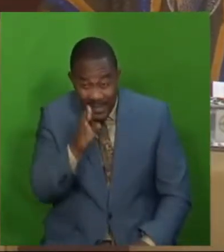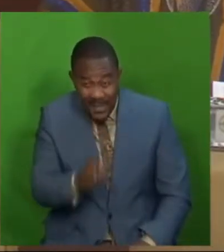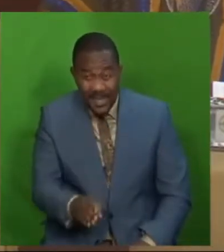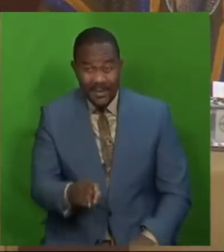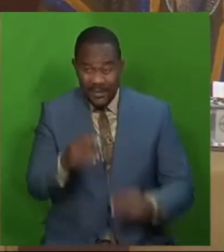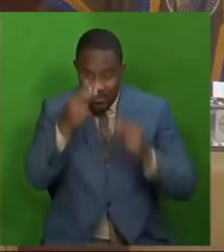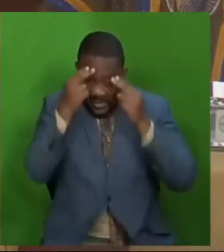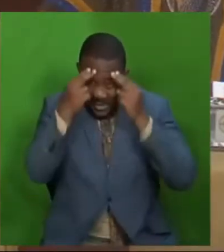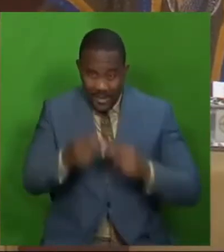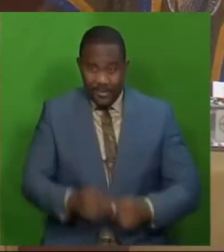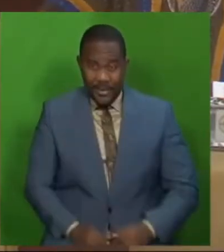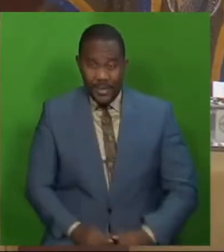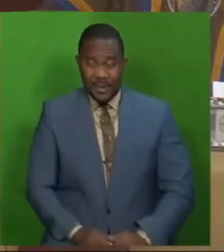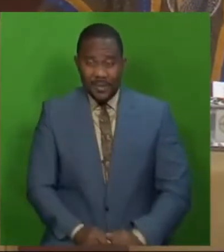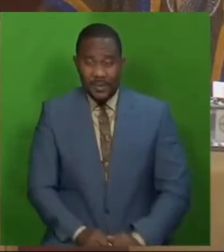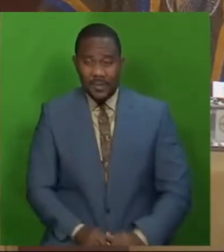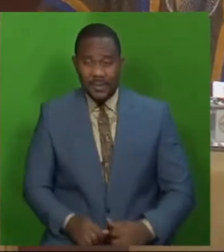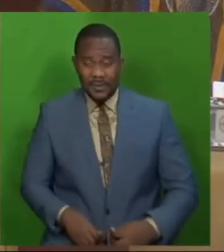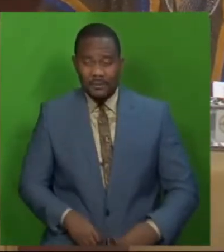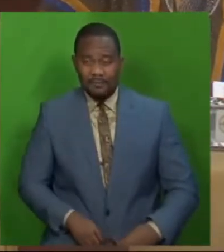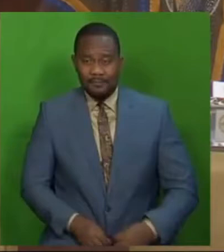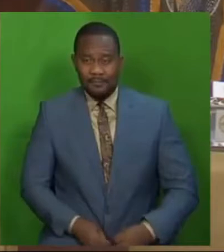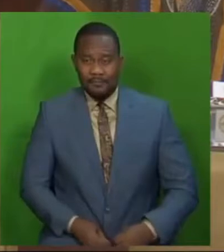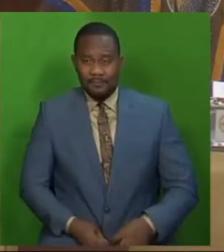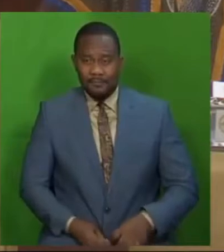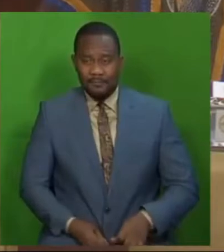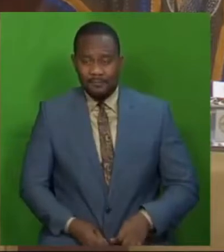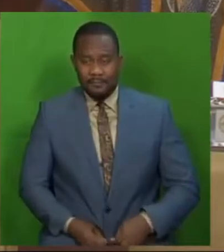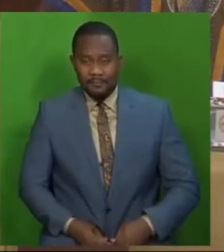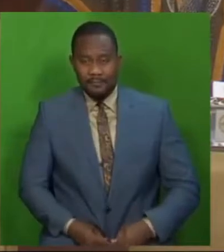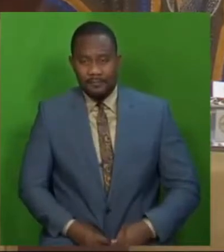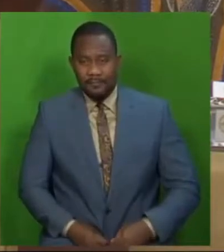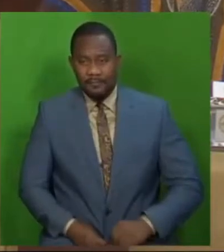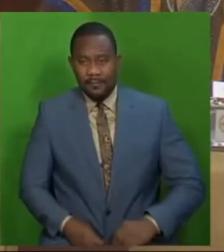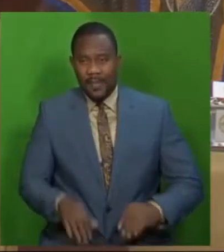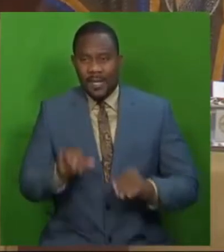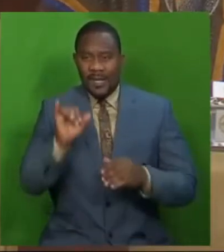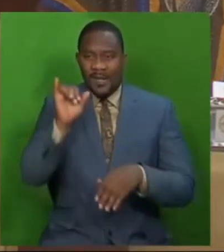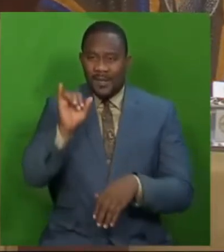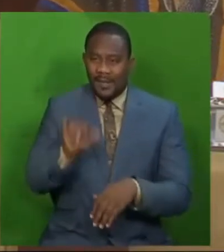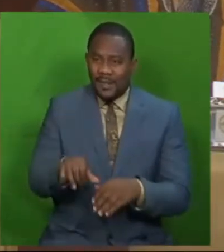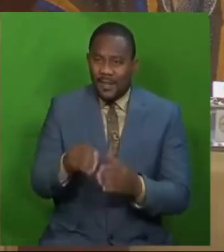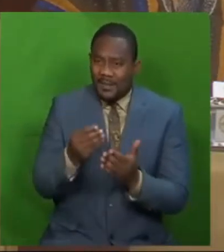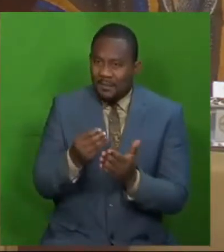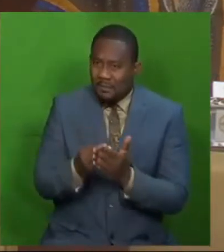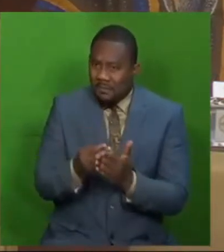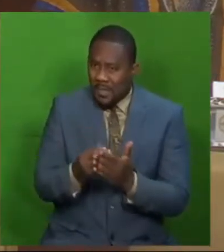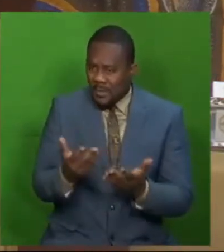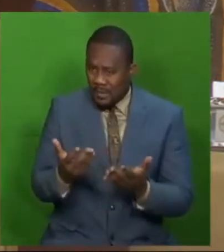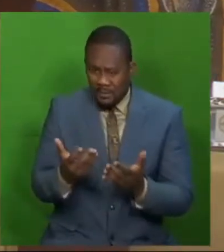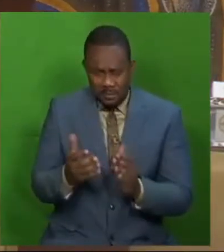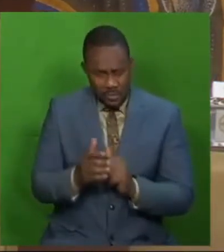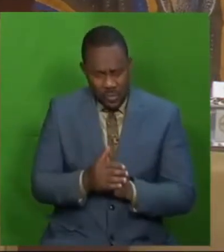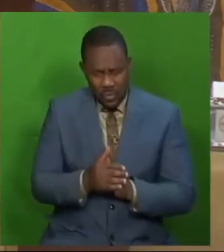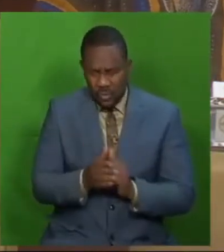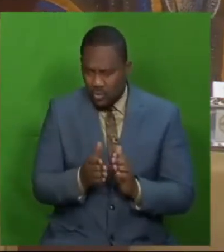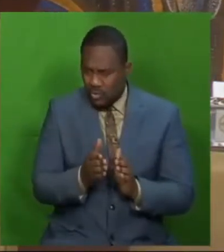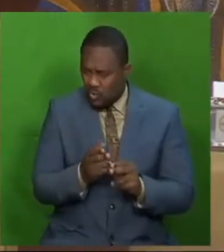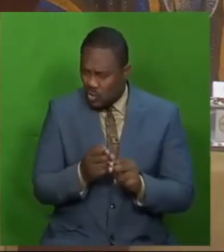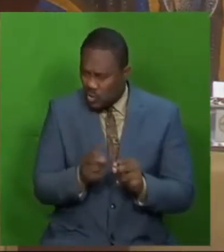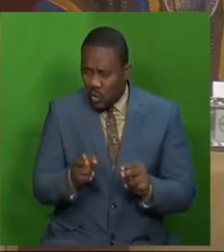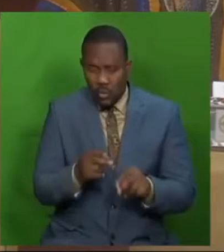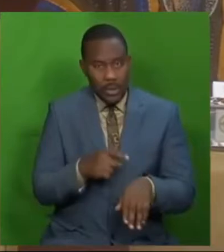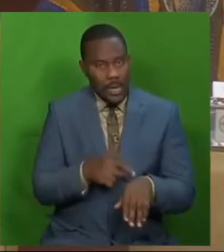Ghana has ever borrowed this quantum of money within a space of 4 years before. Mr.